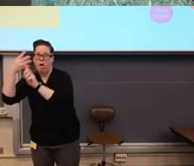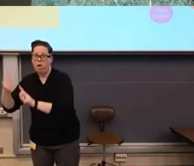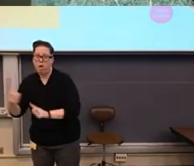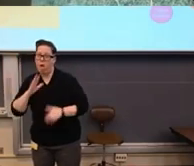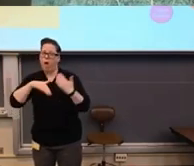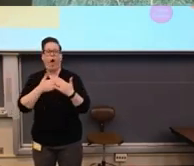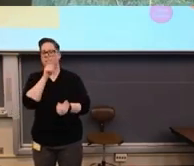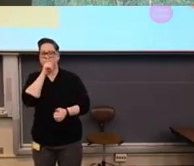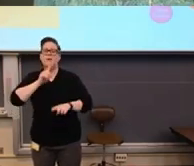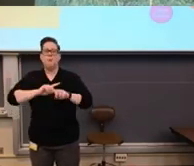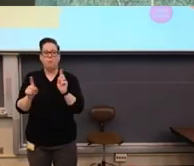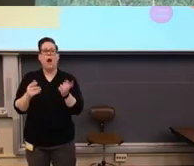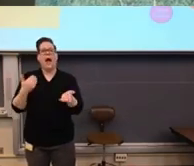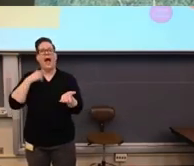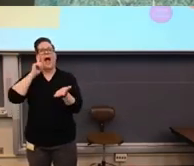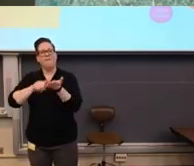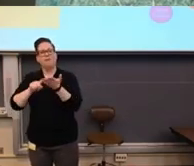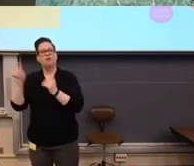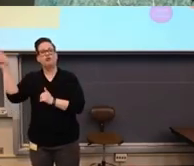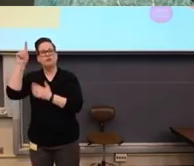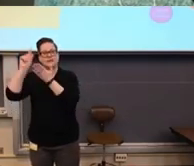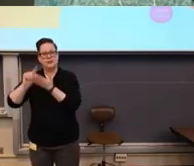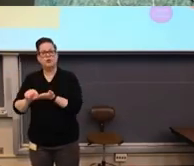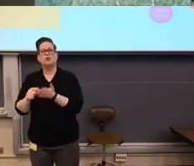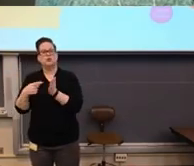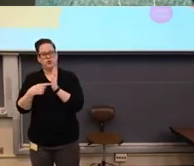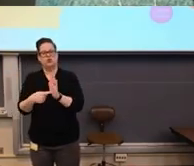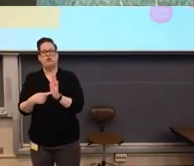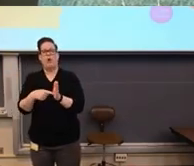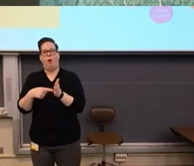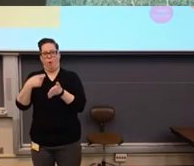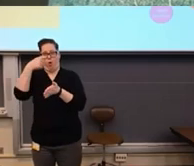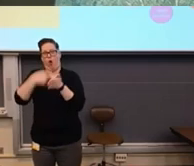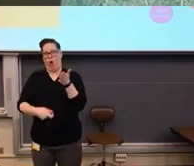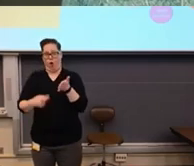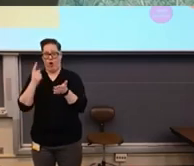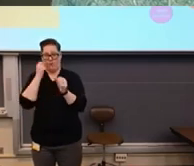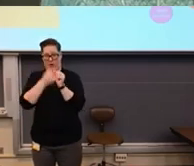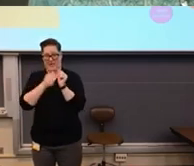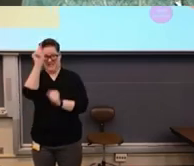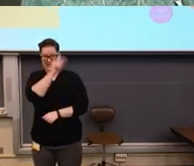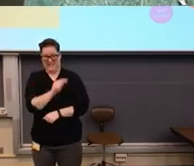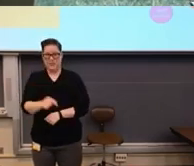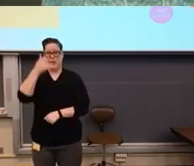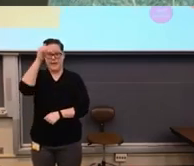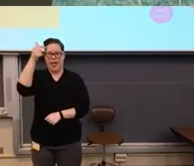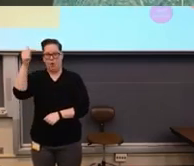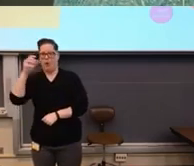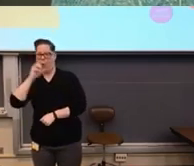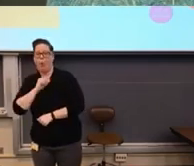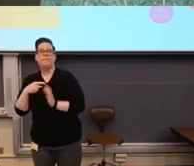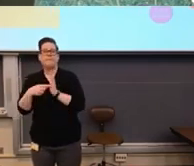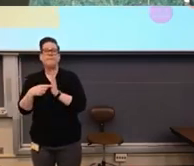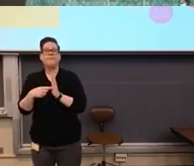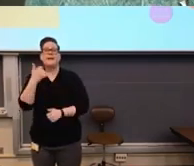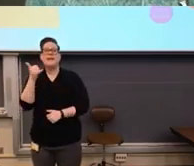there is a literature supporting the costs of caregiving for each of the bubbles on this diagram. For example, for